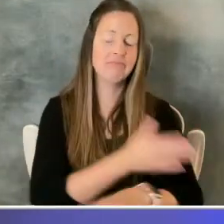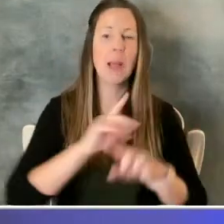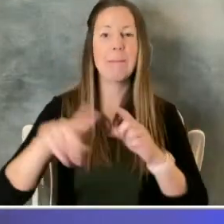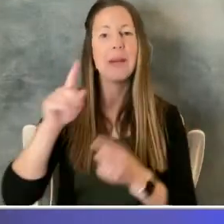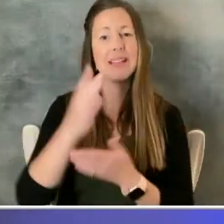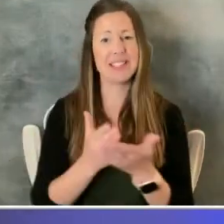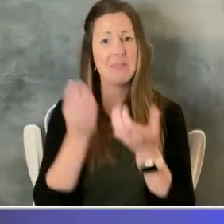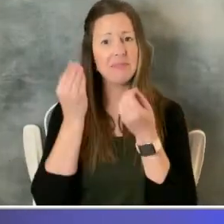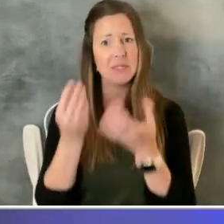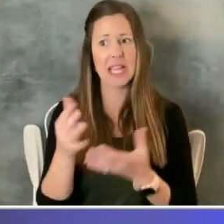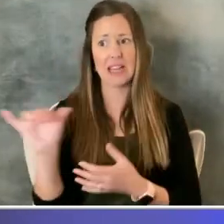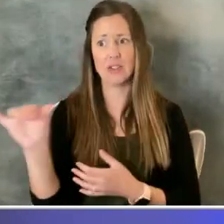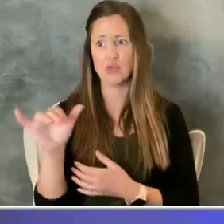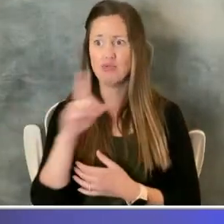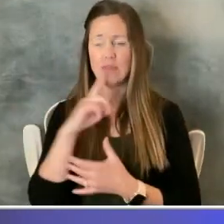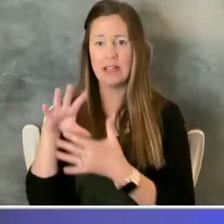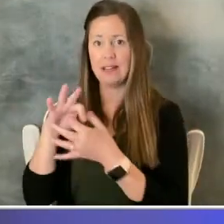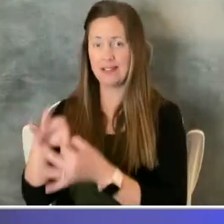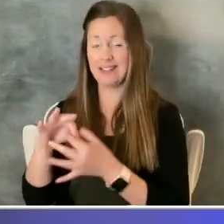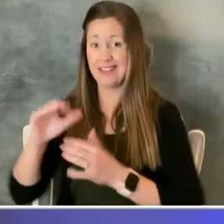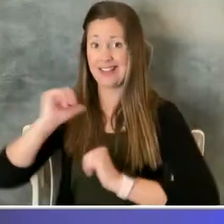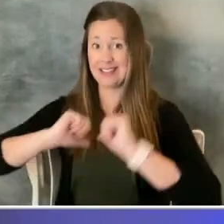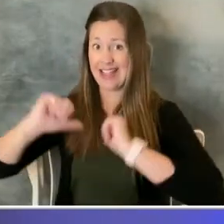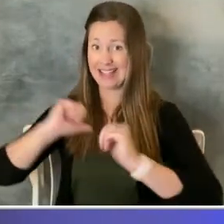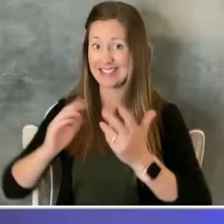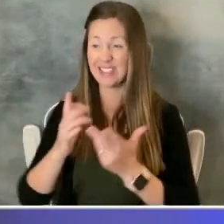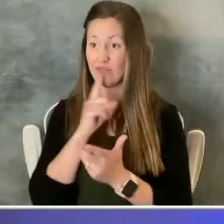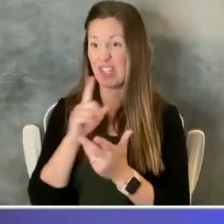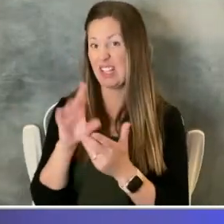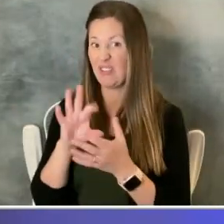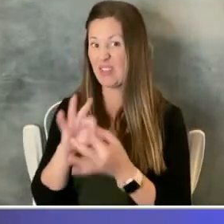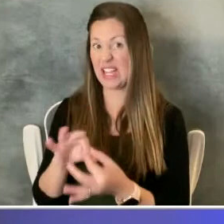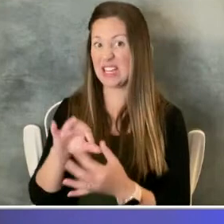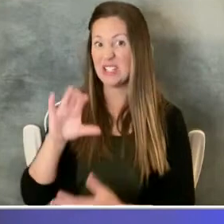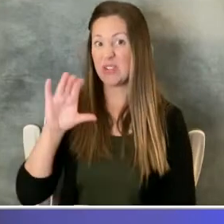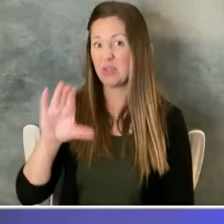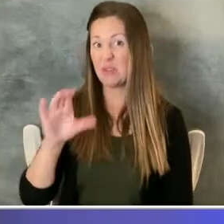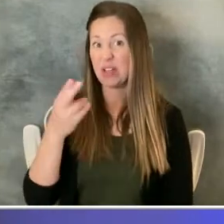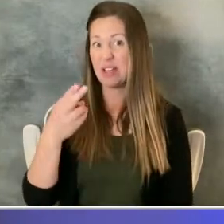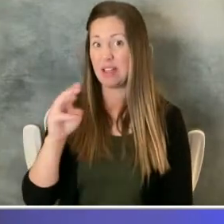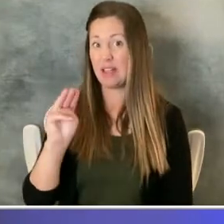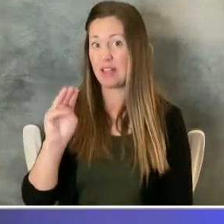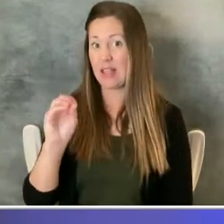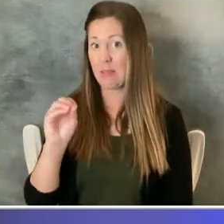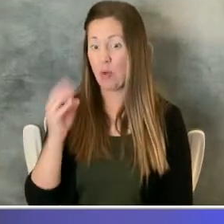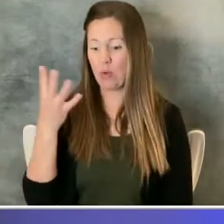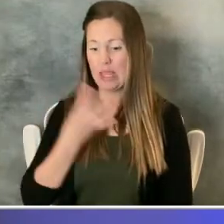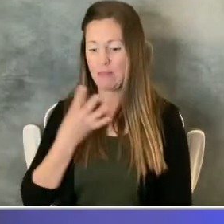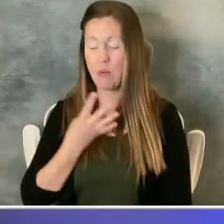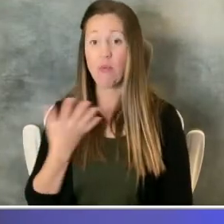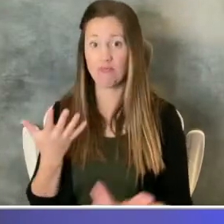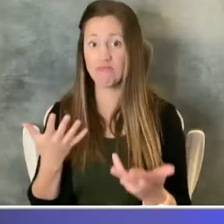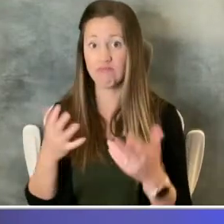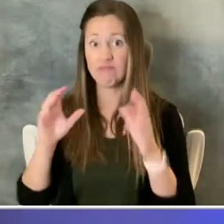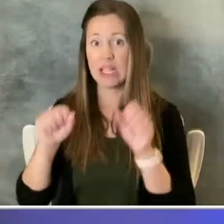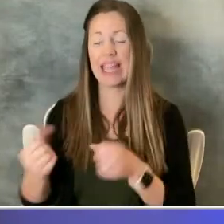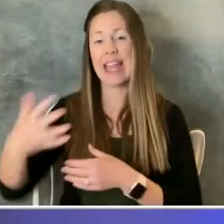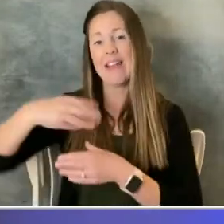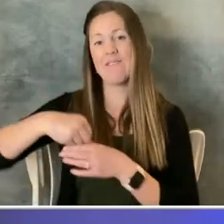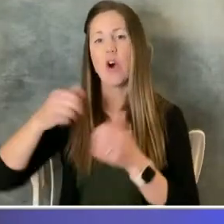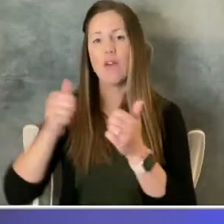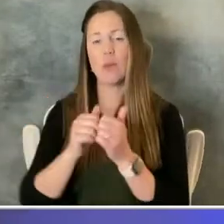basic science side, in particular related to chemokines, which can be involved in cancer progression.